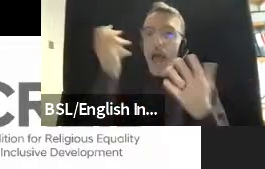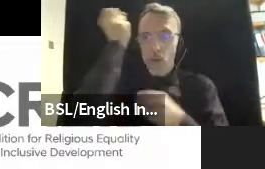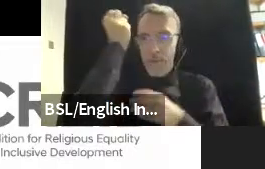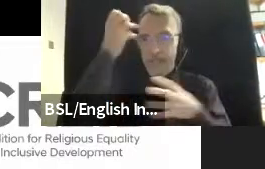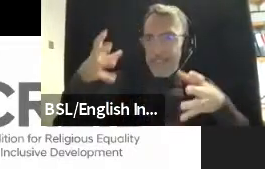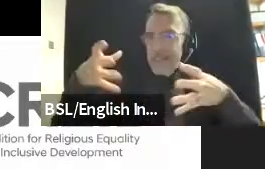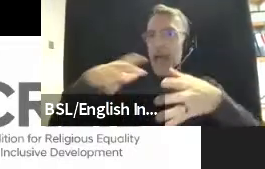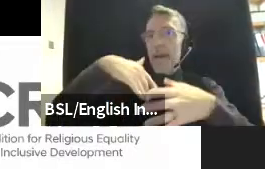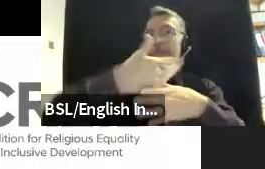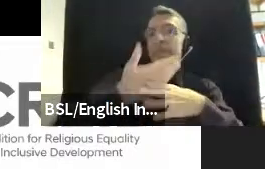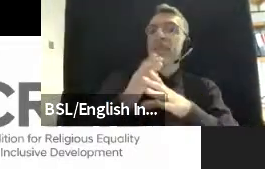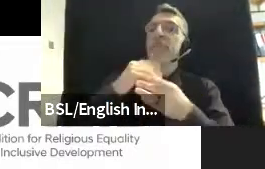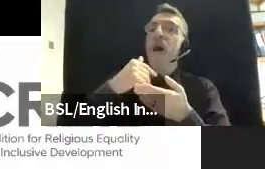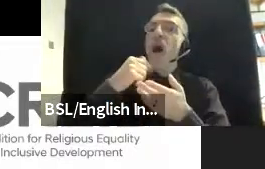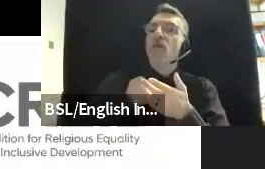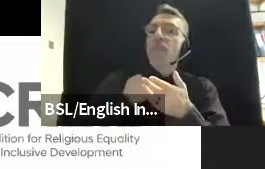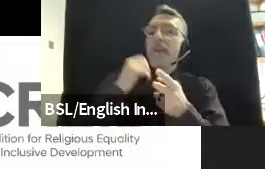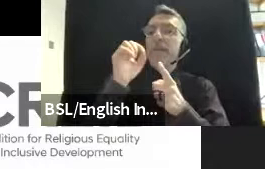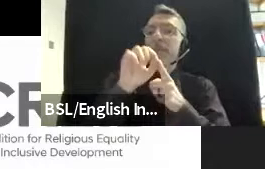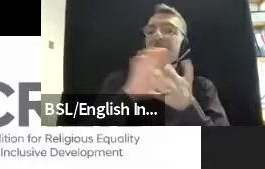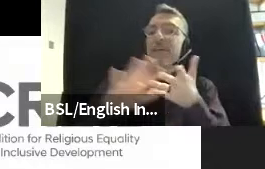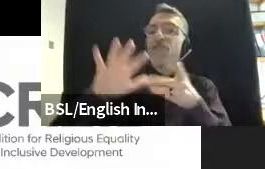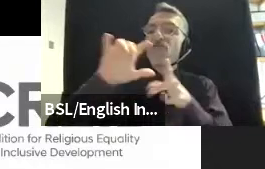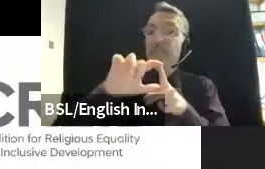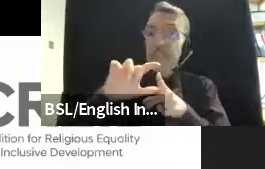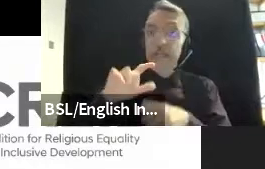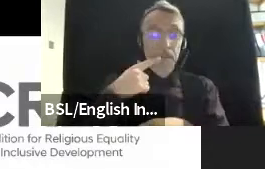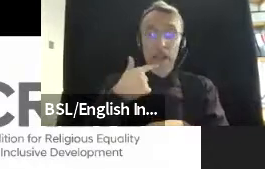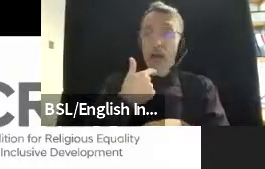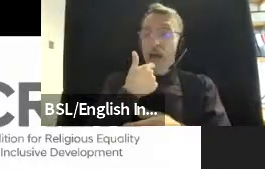was part of my PhD. I didn't expect that I would